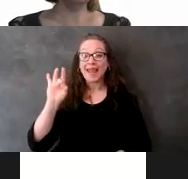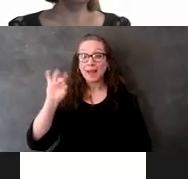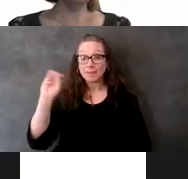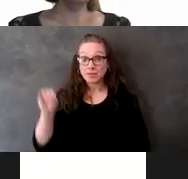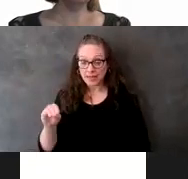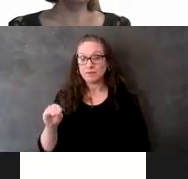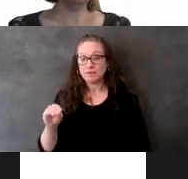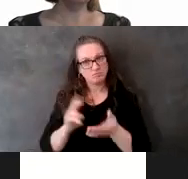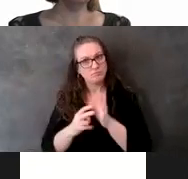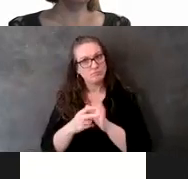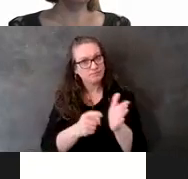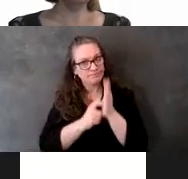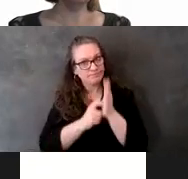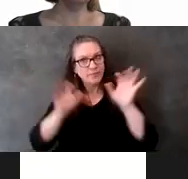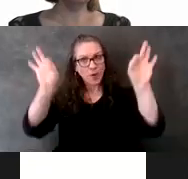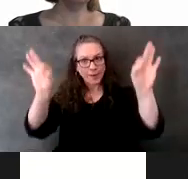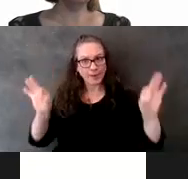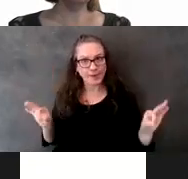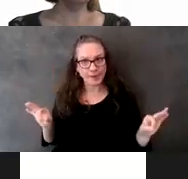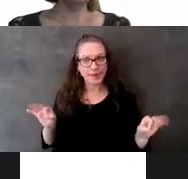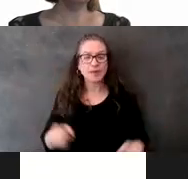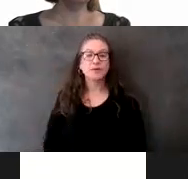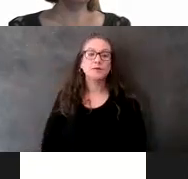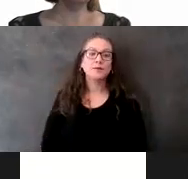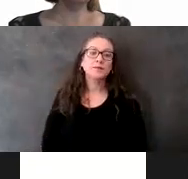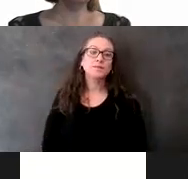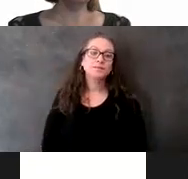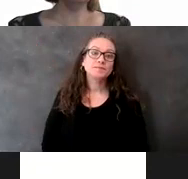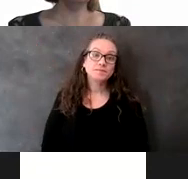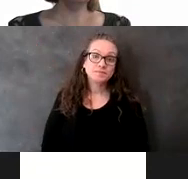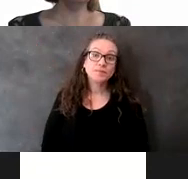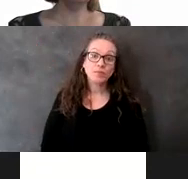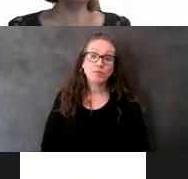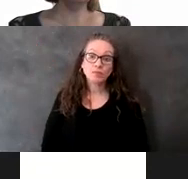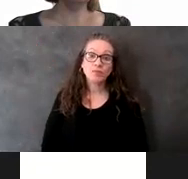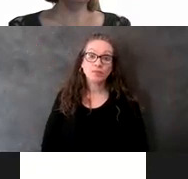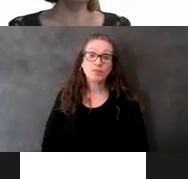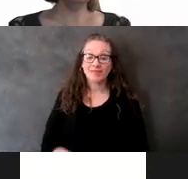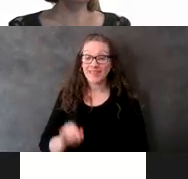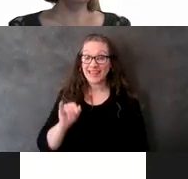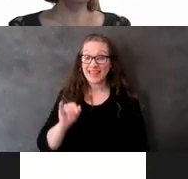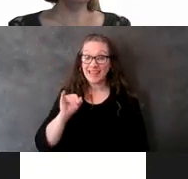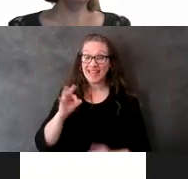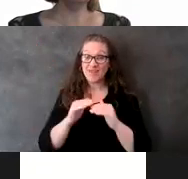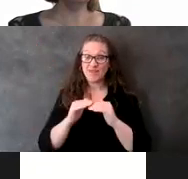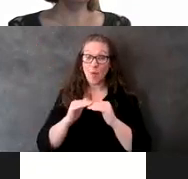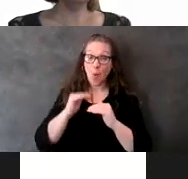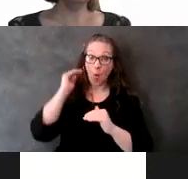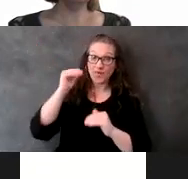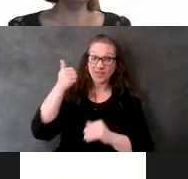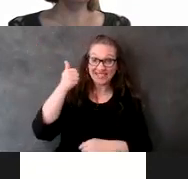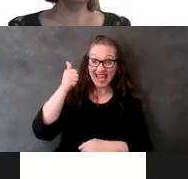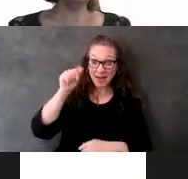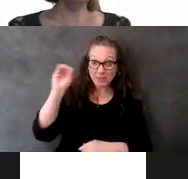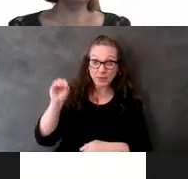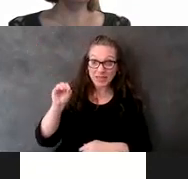or 8% on the ramp. And if a slope is greater than 10%, it can actually flip a person with a wheelchair